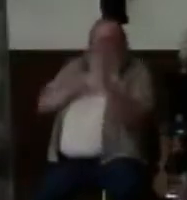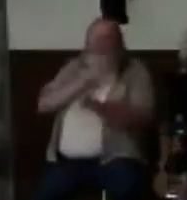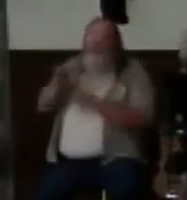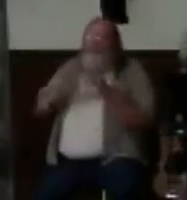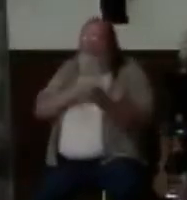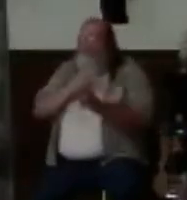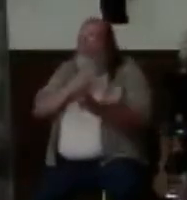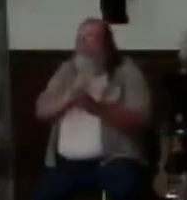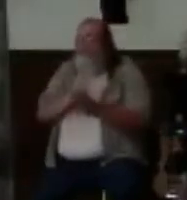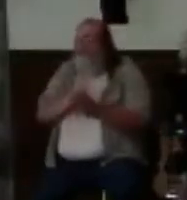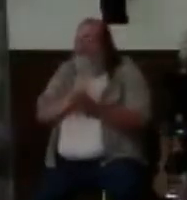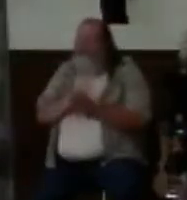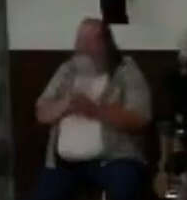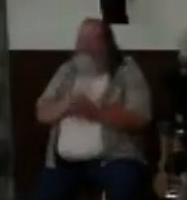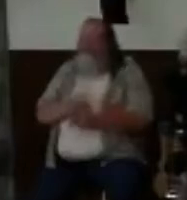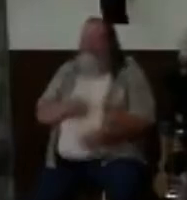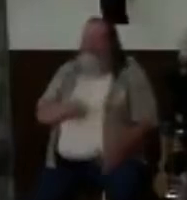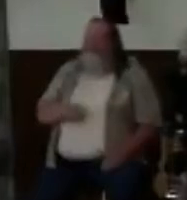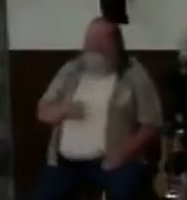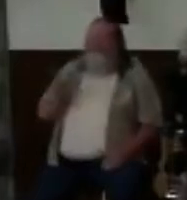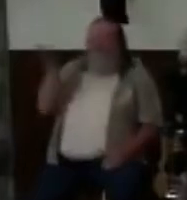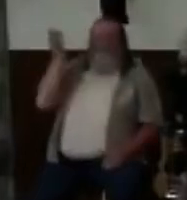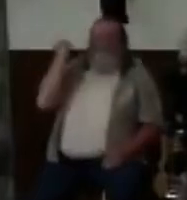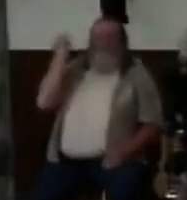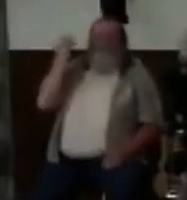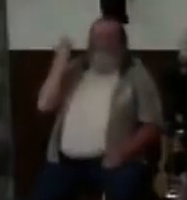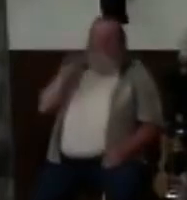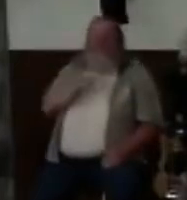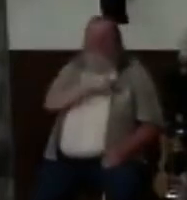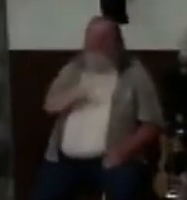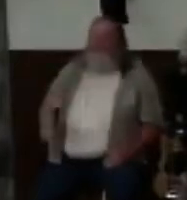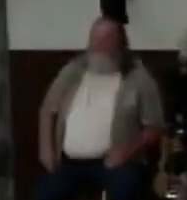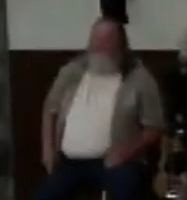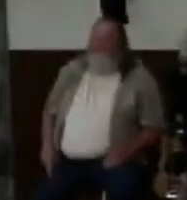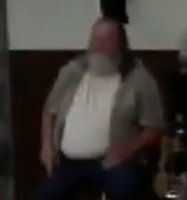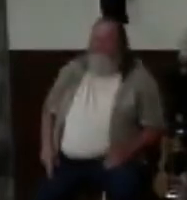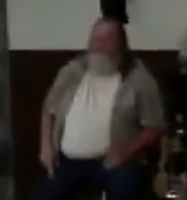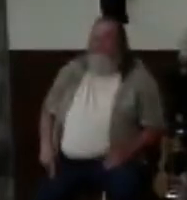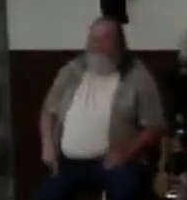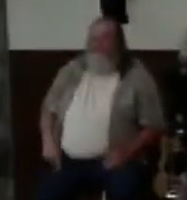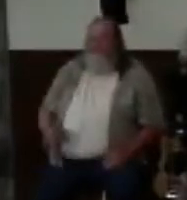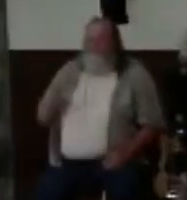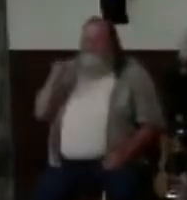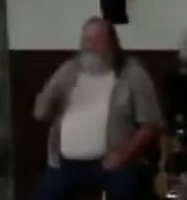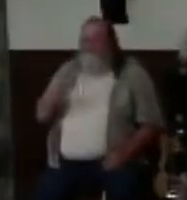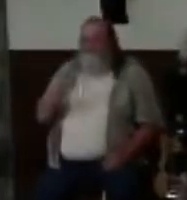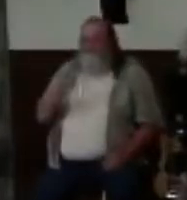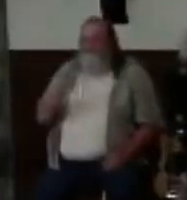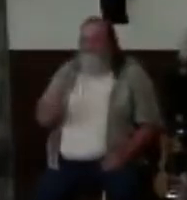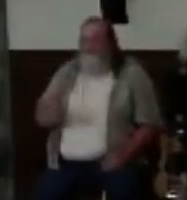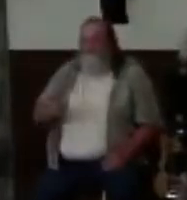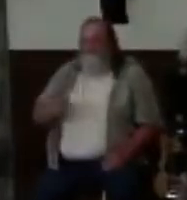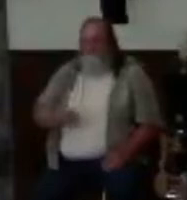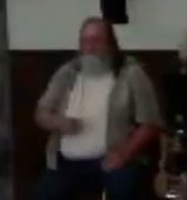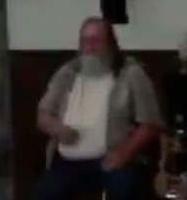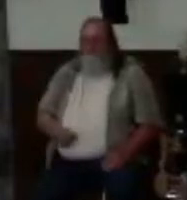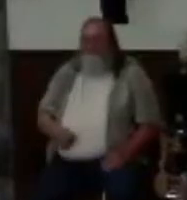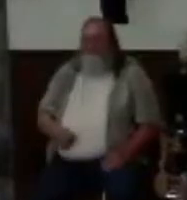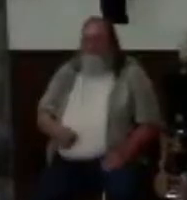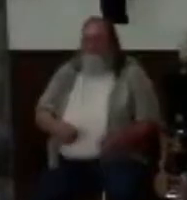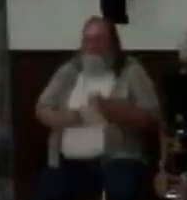See, back then, kings had possessions, slaves had masters, Romans had